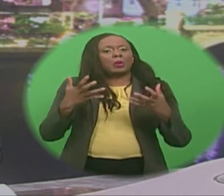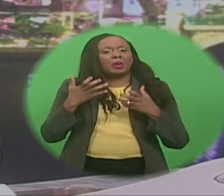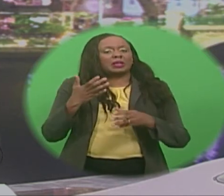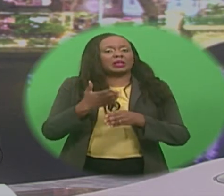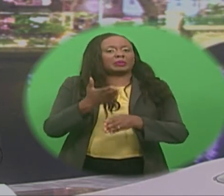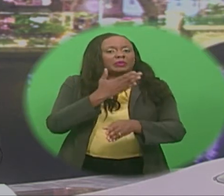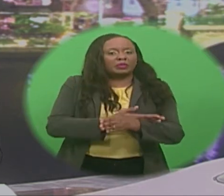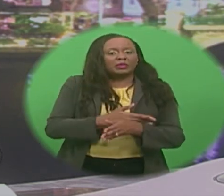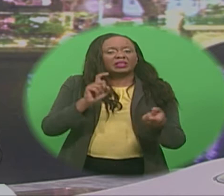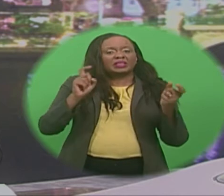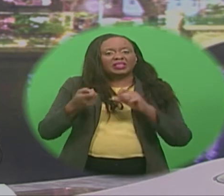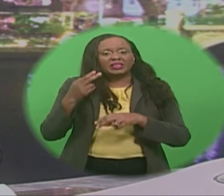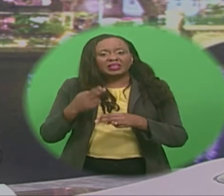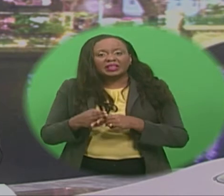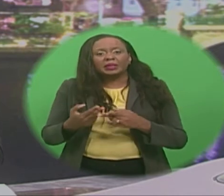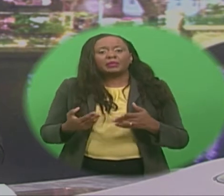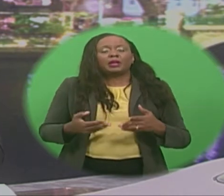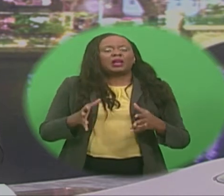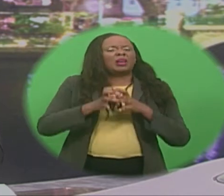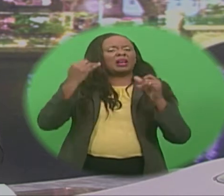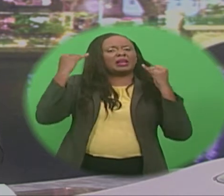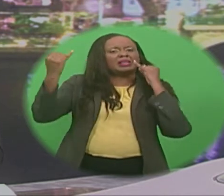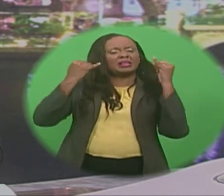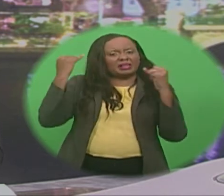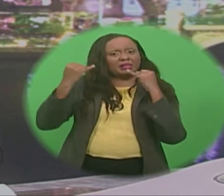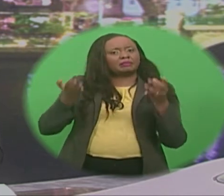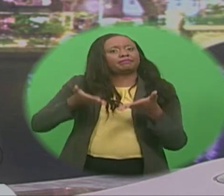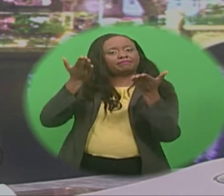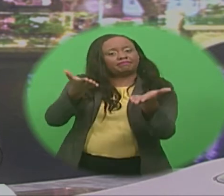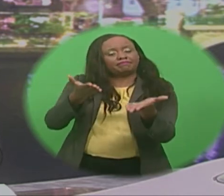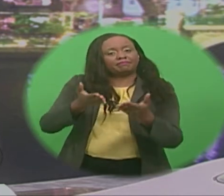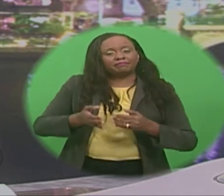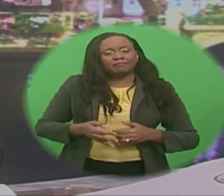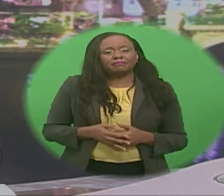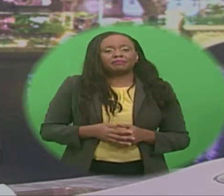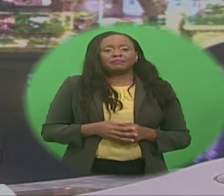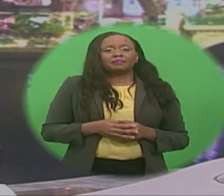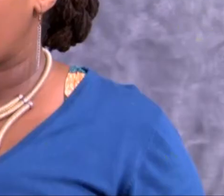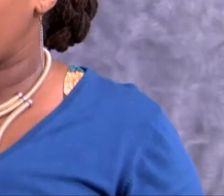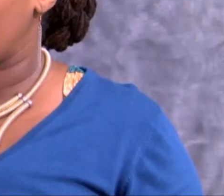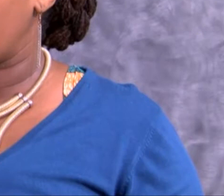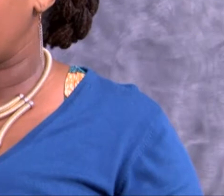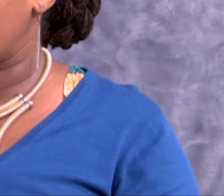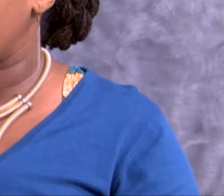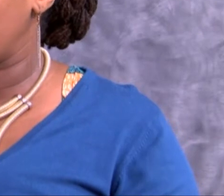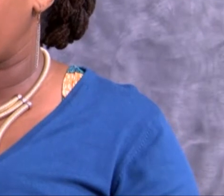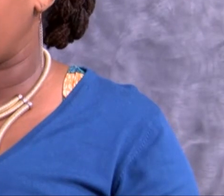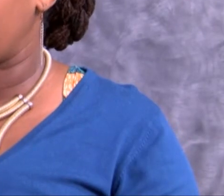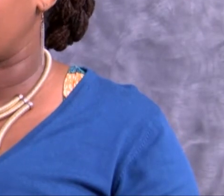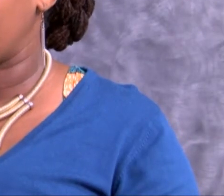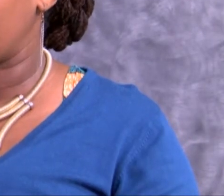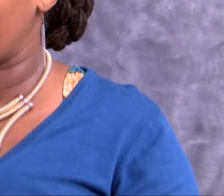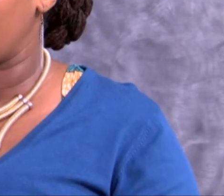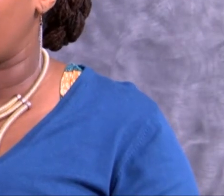the Barbados Association of Media Workers are among some of the ideas on the table. We've gotten the impression over